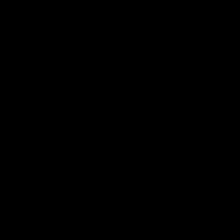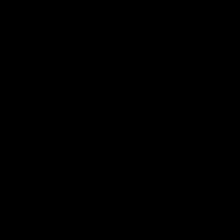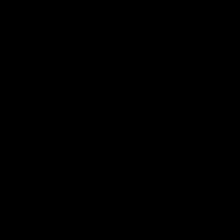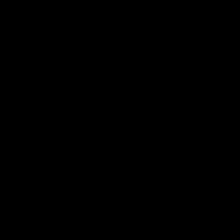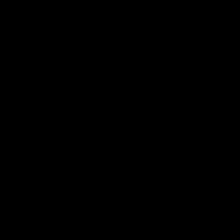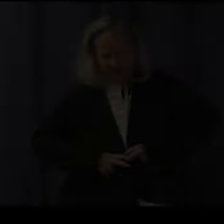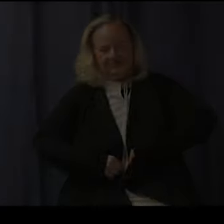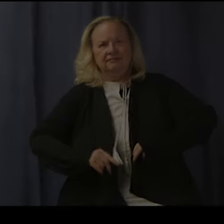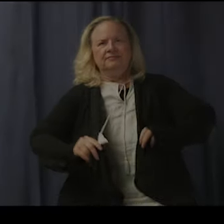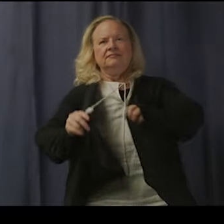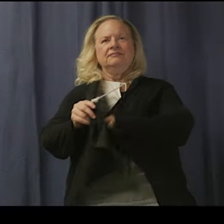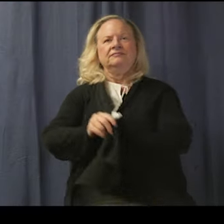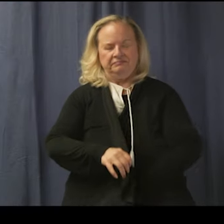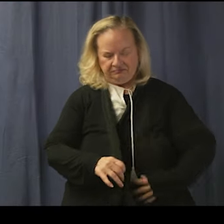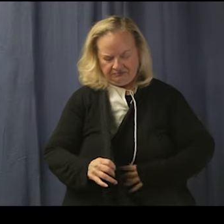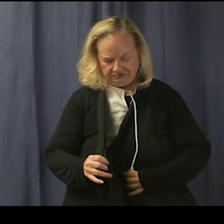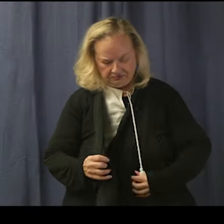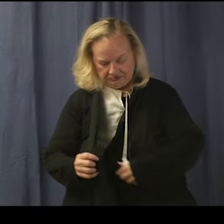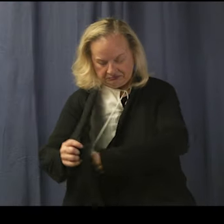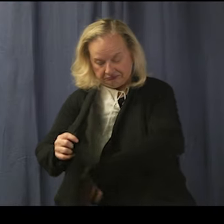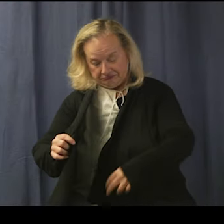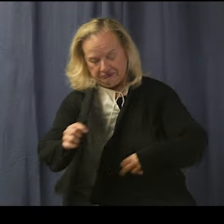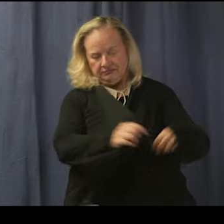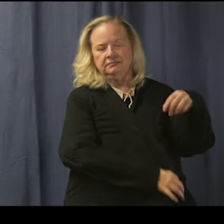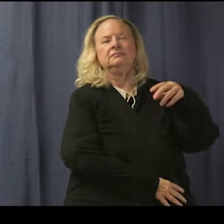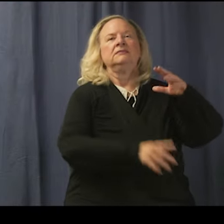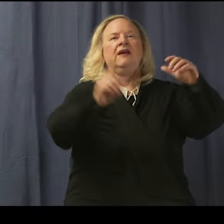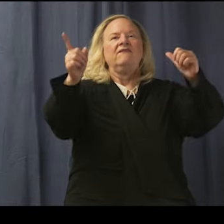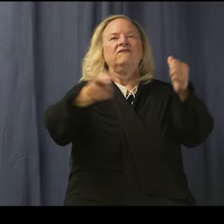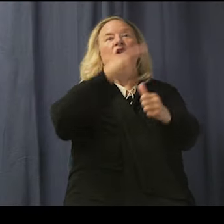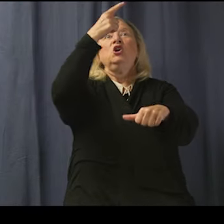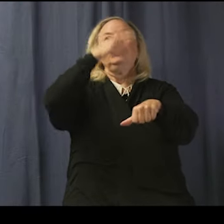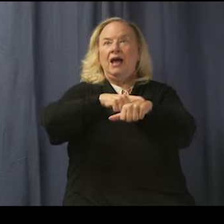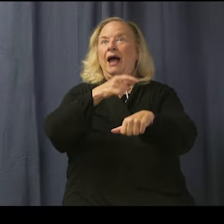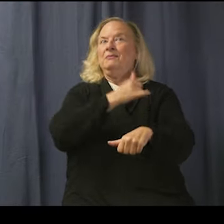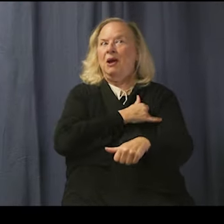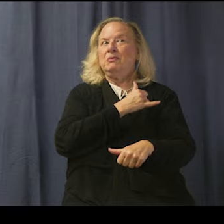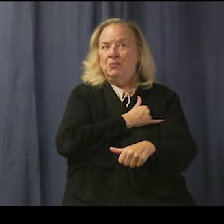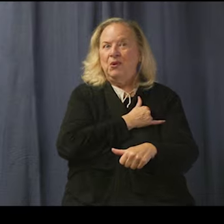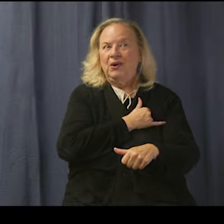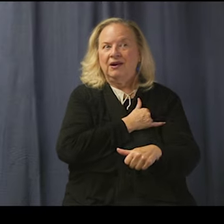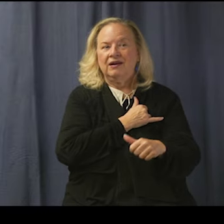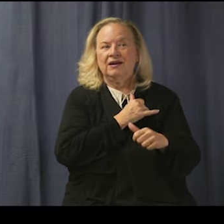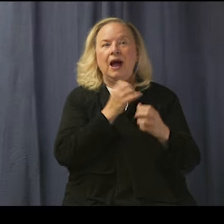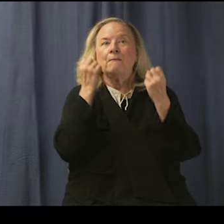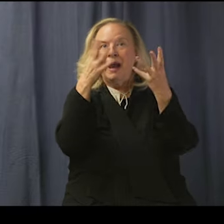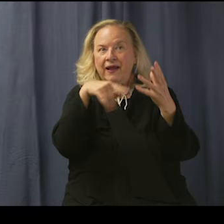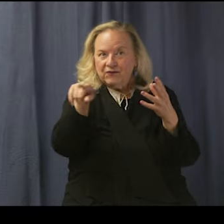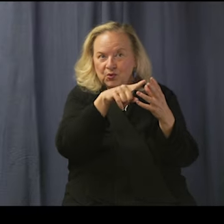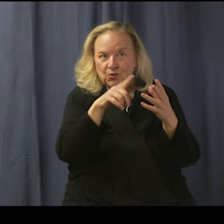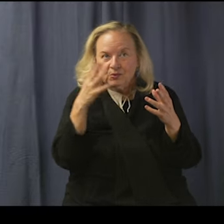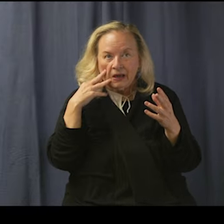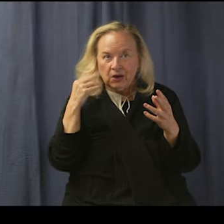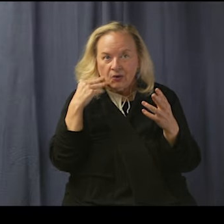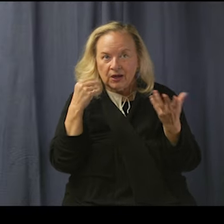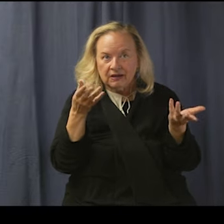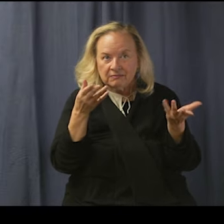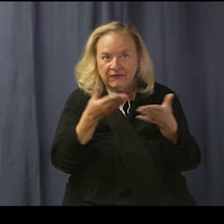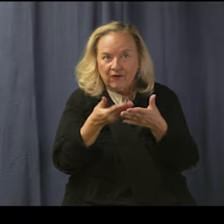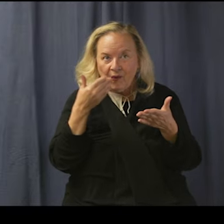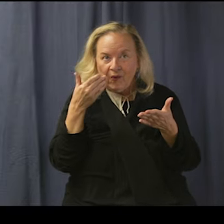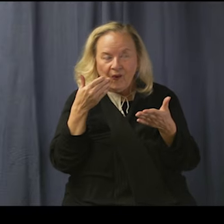Wow, how exciting. For how many of you is this your very first Yom Kippur here at El Shaddai? All right, you are